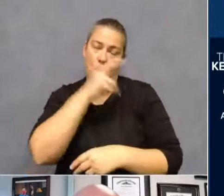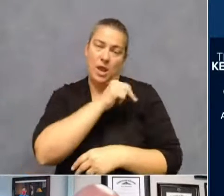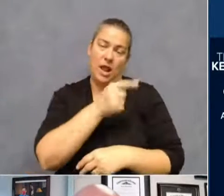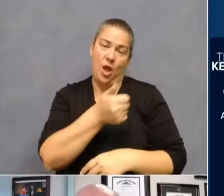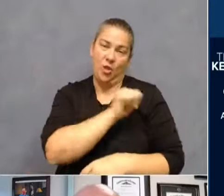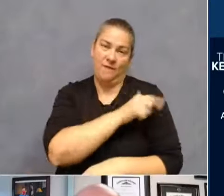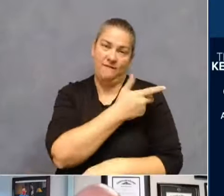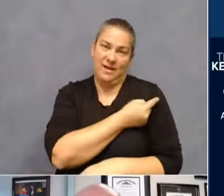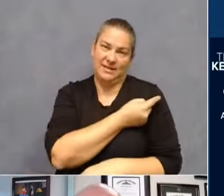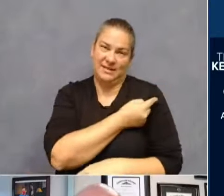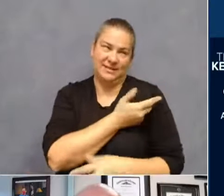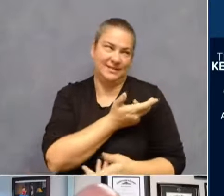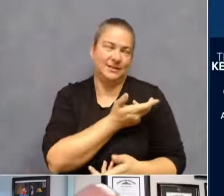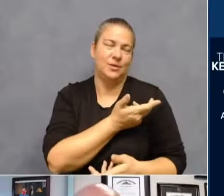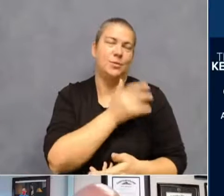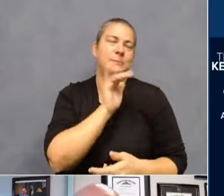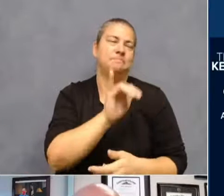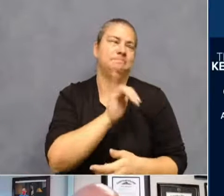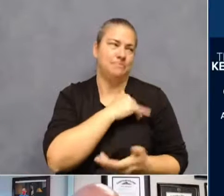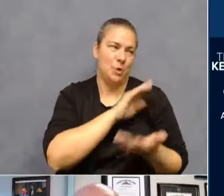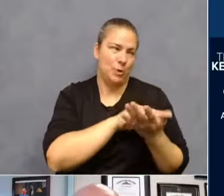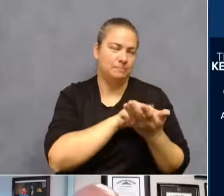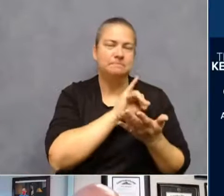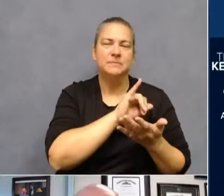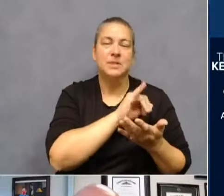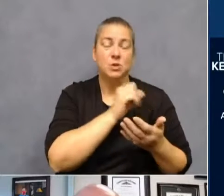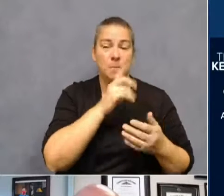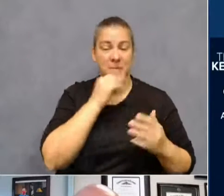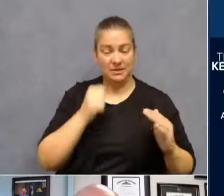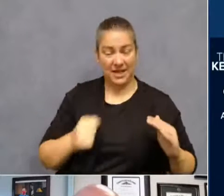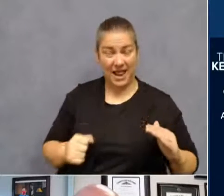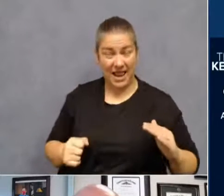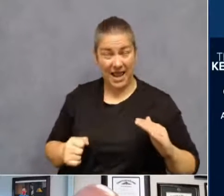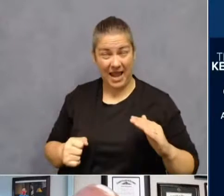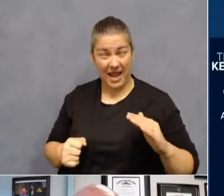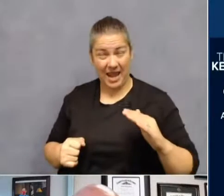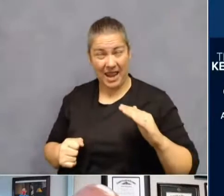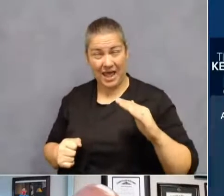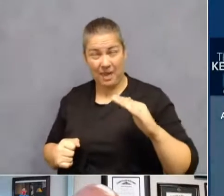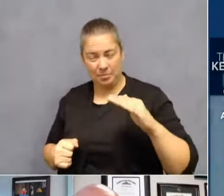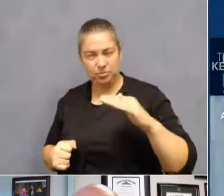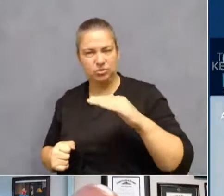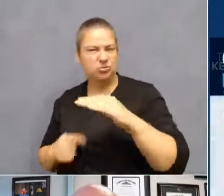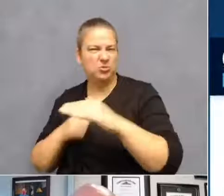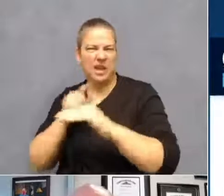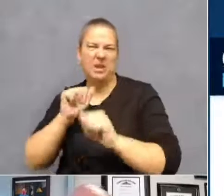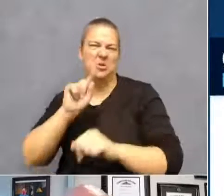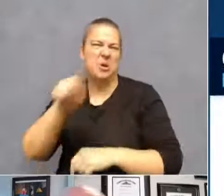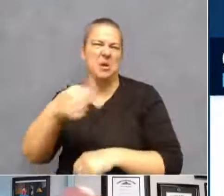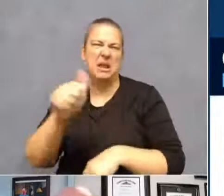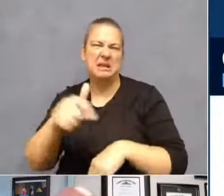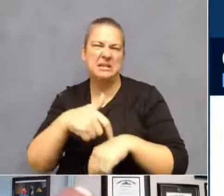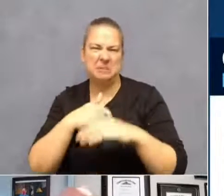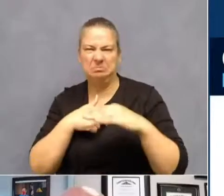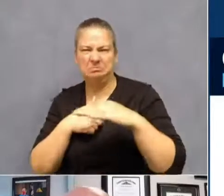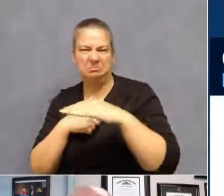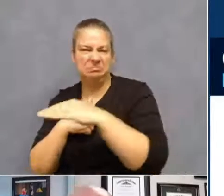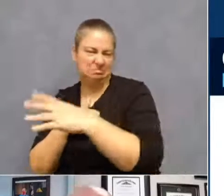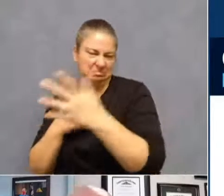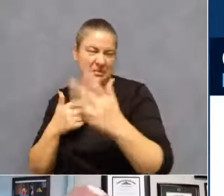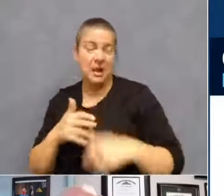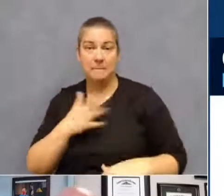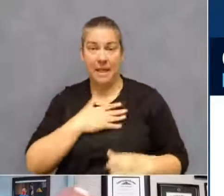a routine basis, and it's not a difficult thing to do. Next slide, James. This is my last slide on this